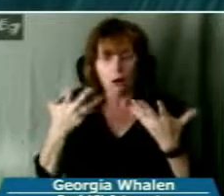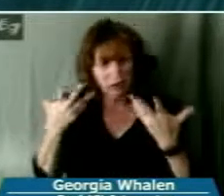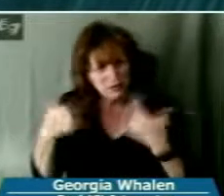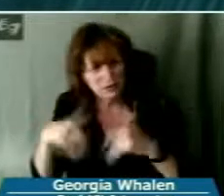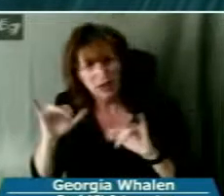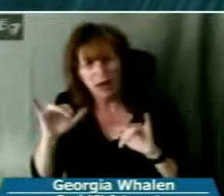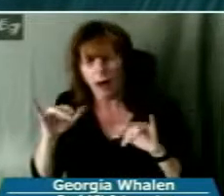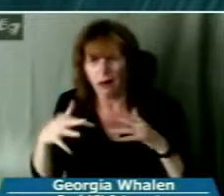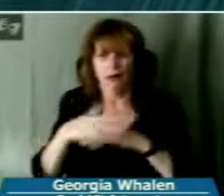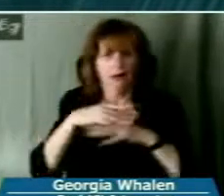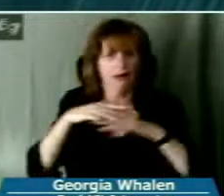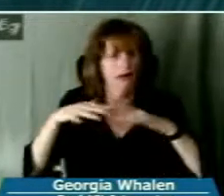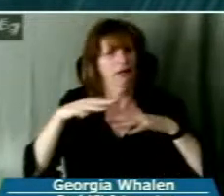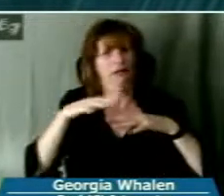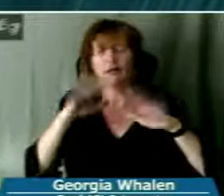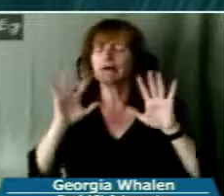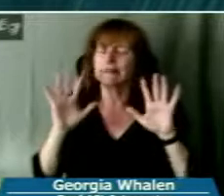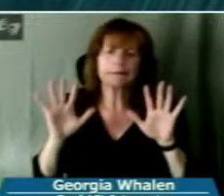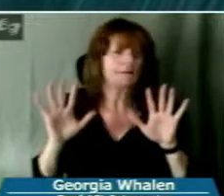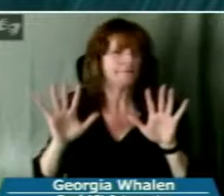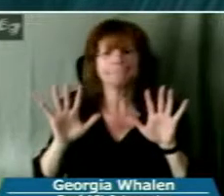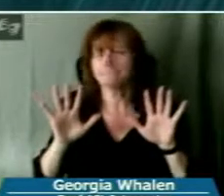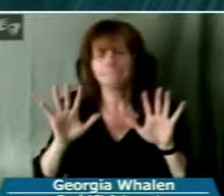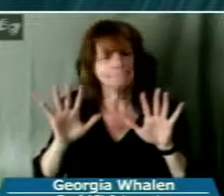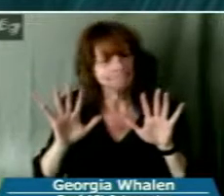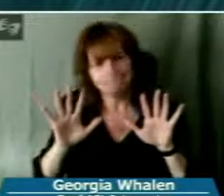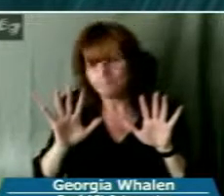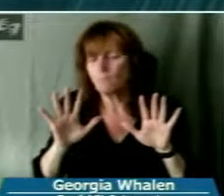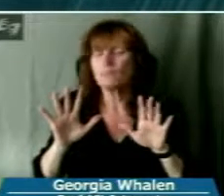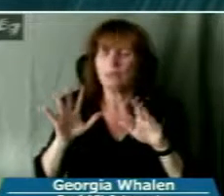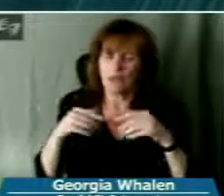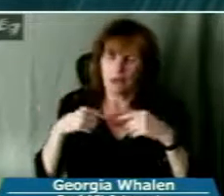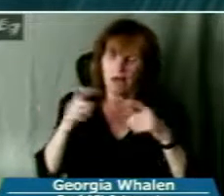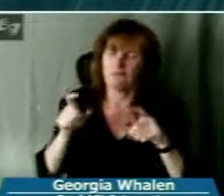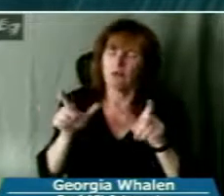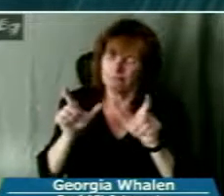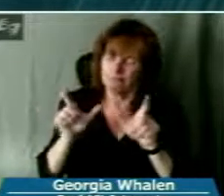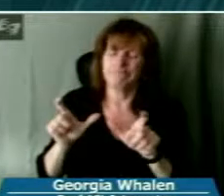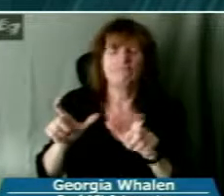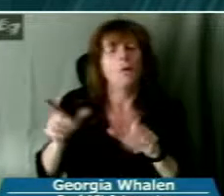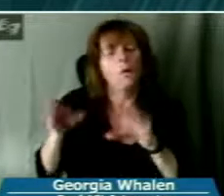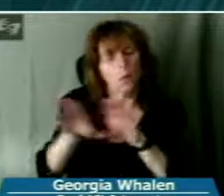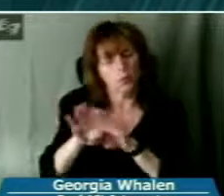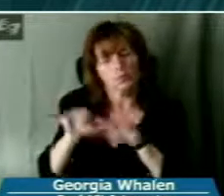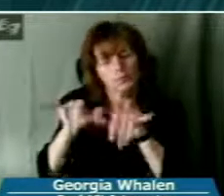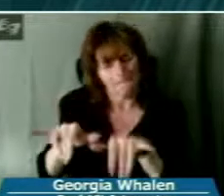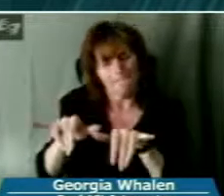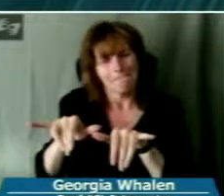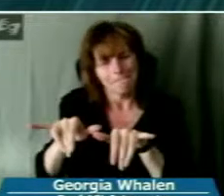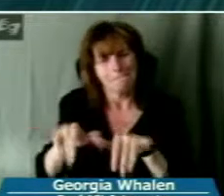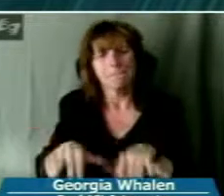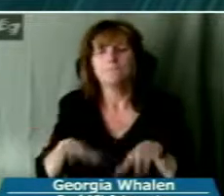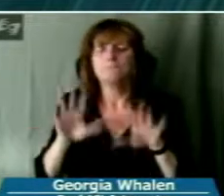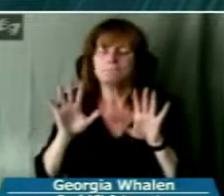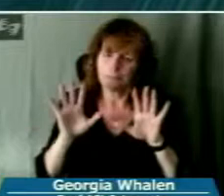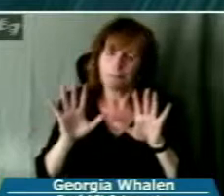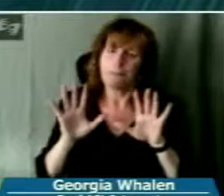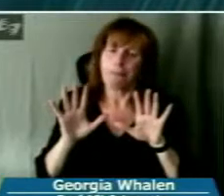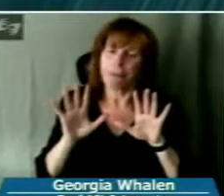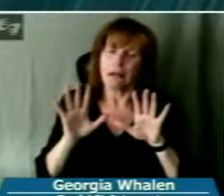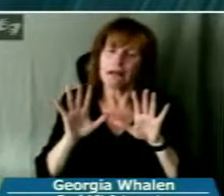facilities and congregating in inappropriate ways, and obviously leading to what could be a spread of this virus.